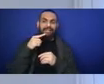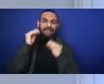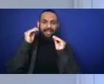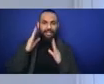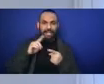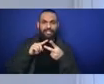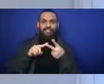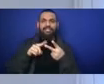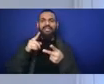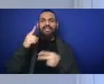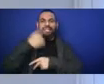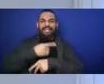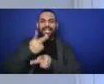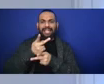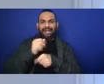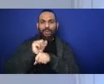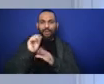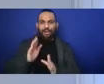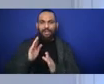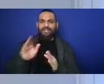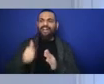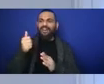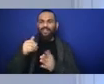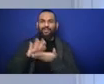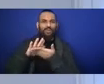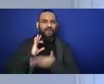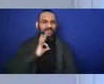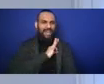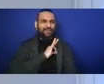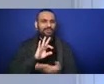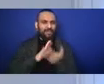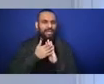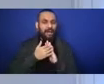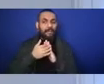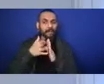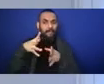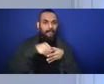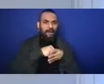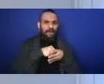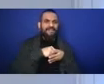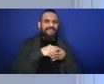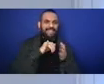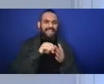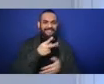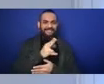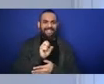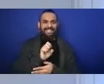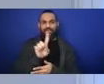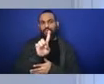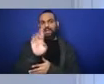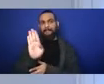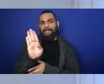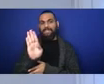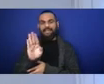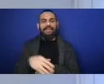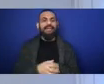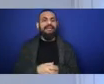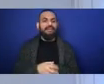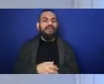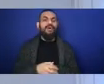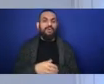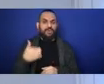new not necessarily a new category, but just by issuing this directive, they allowed